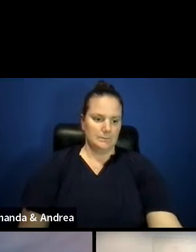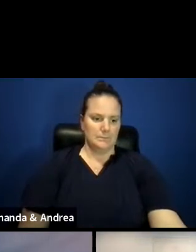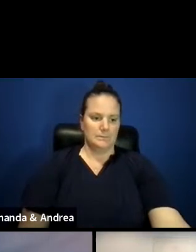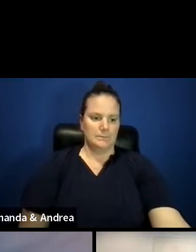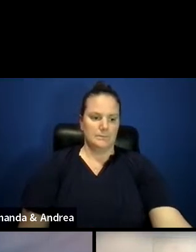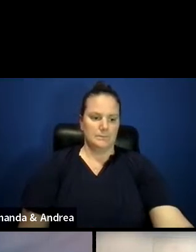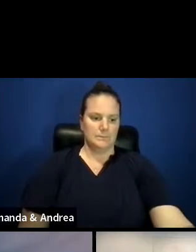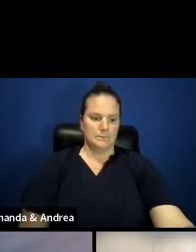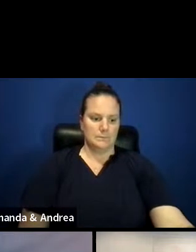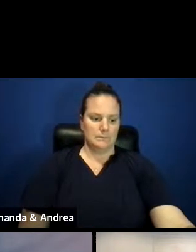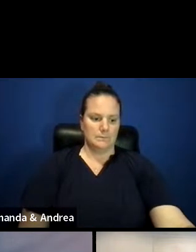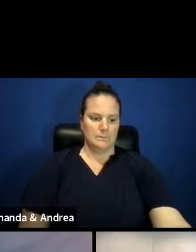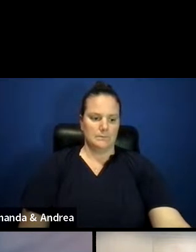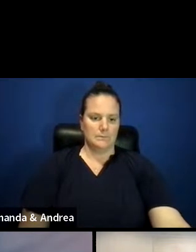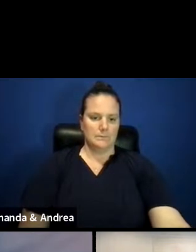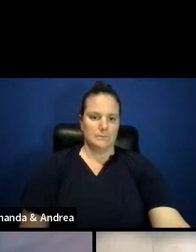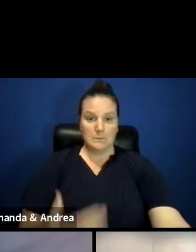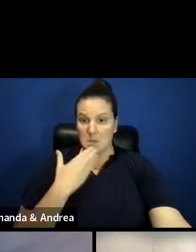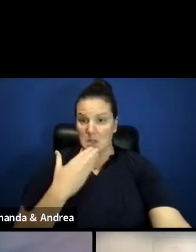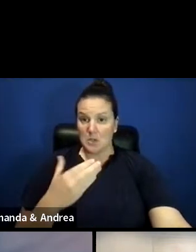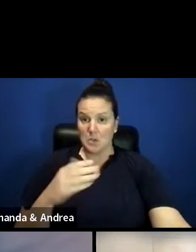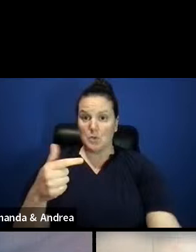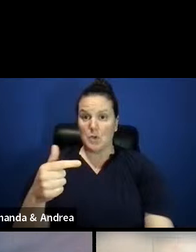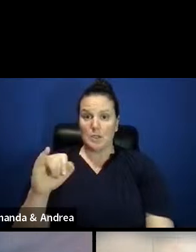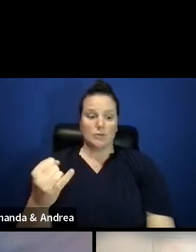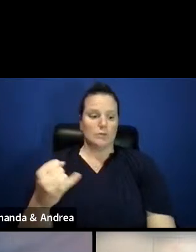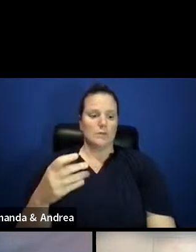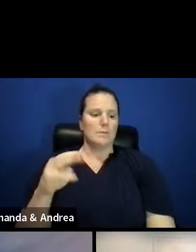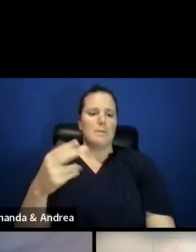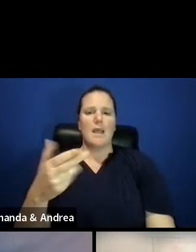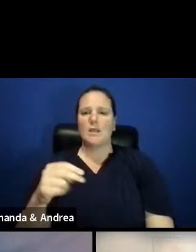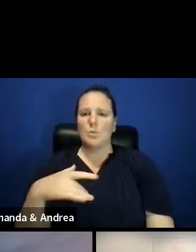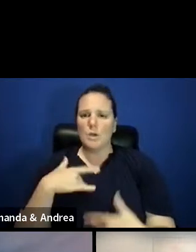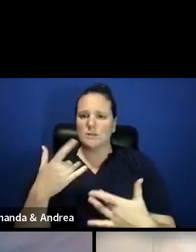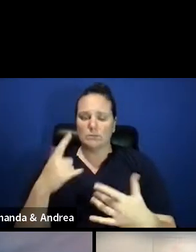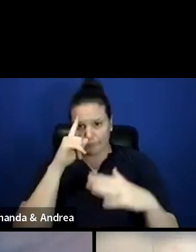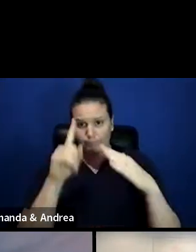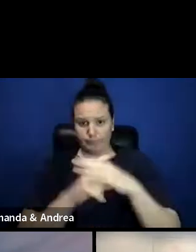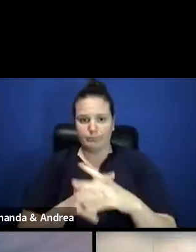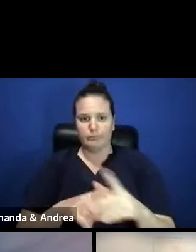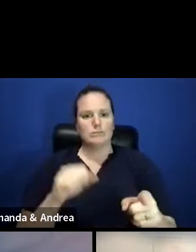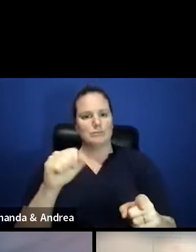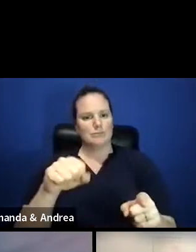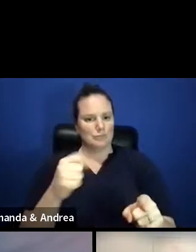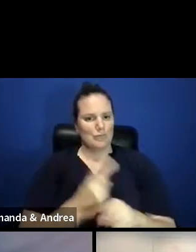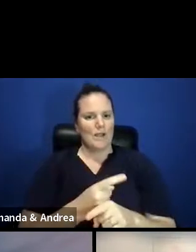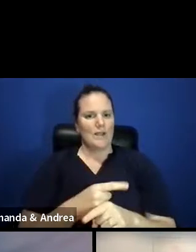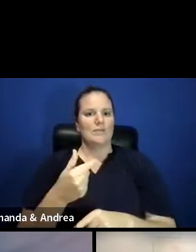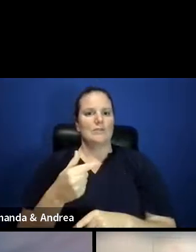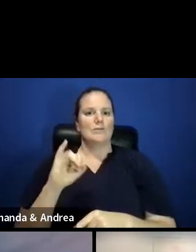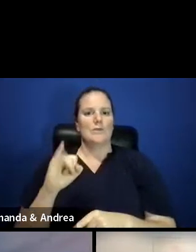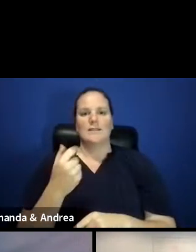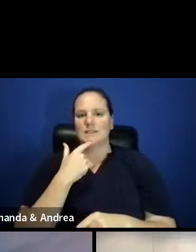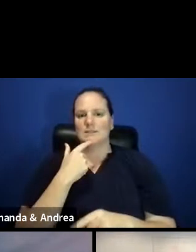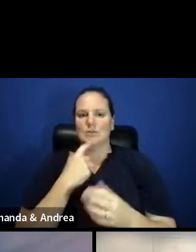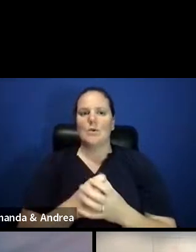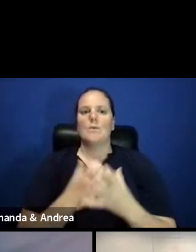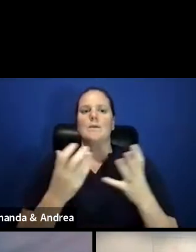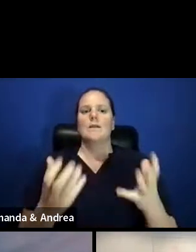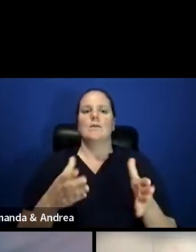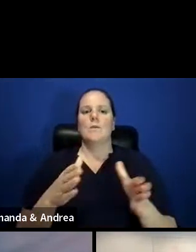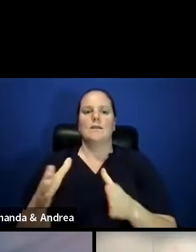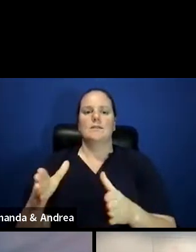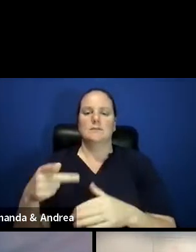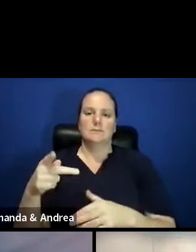Thank you, Greg. Megan, how about you? What comes to mind for you? Yeah, as Greg said, there's so many ways that the public comment can enhance